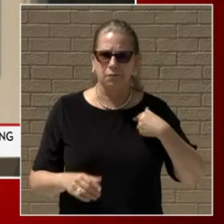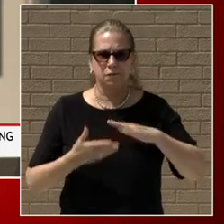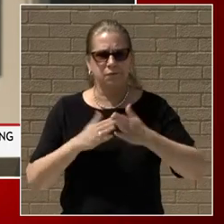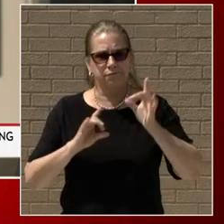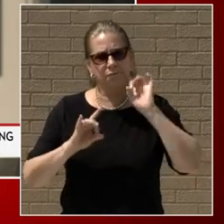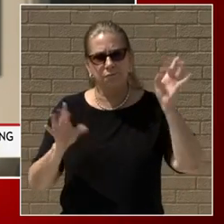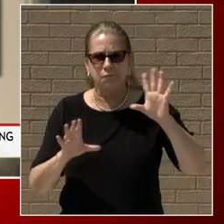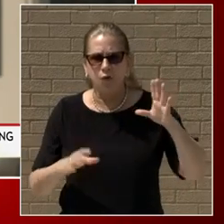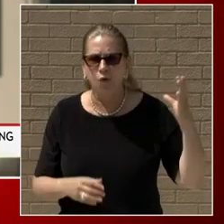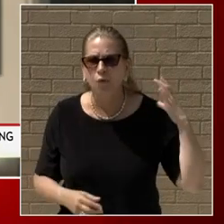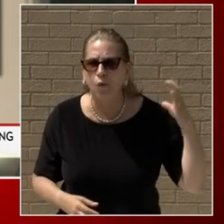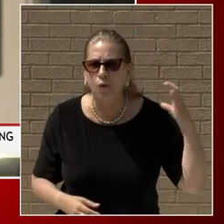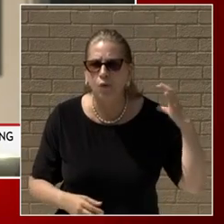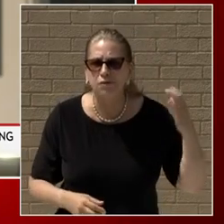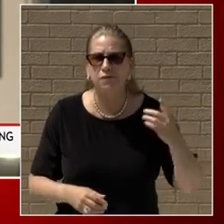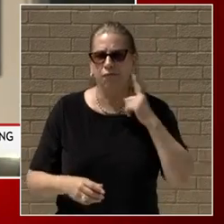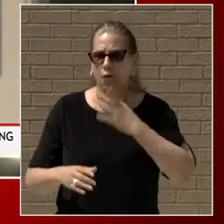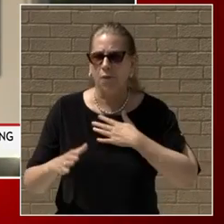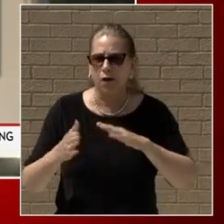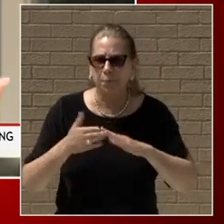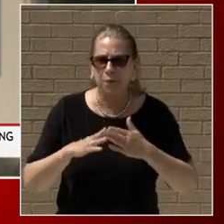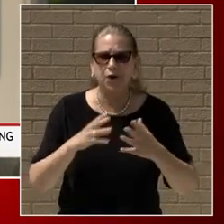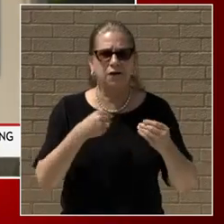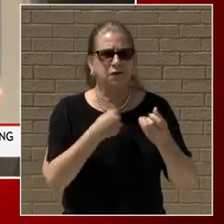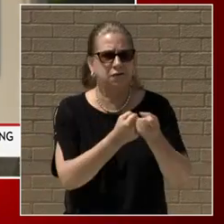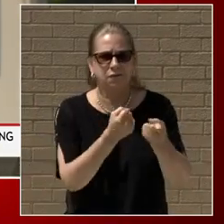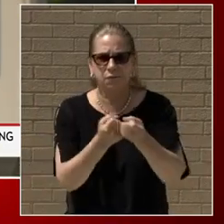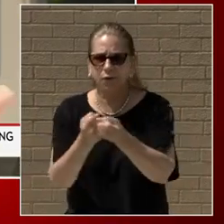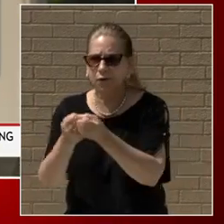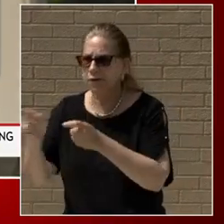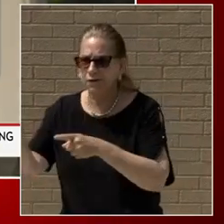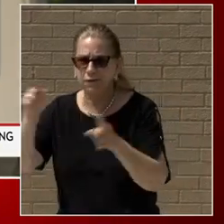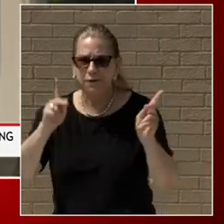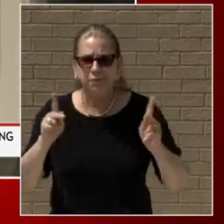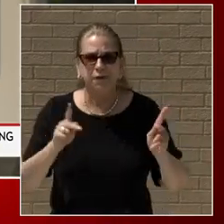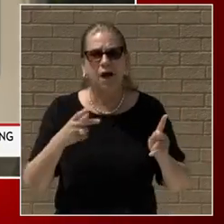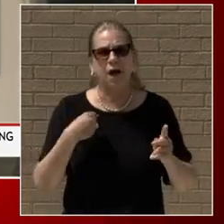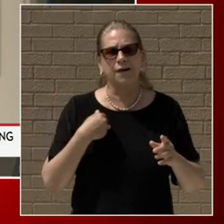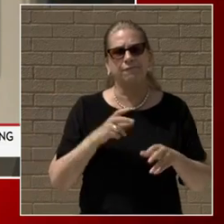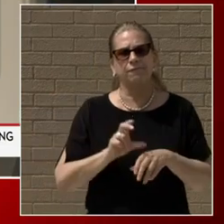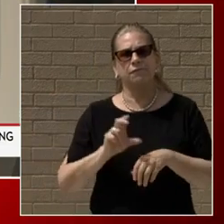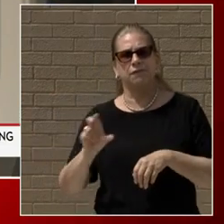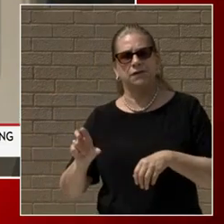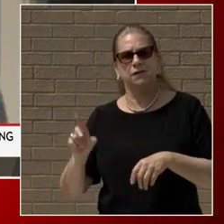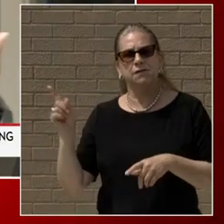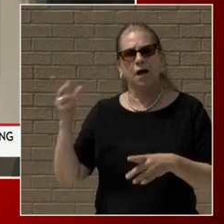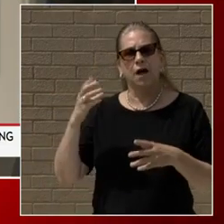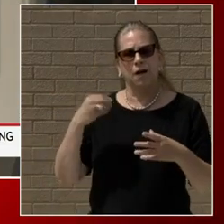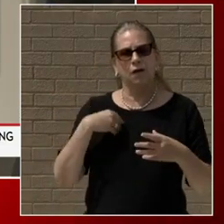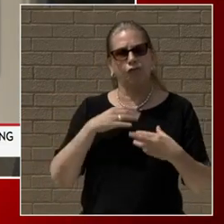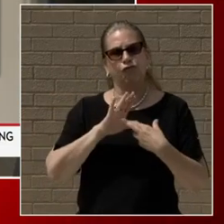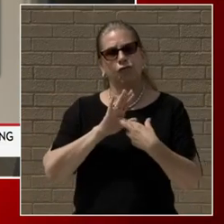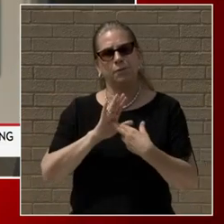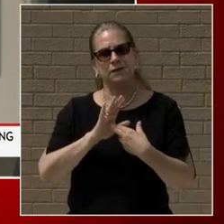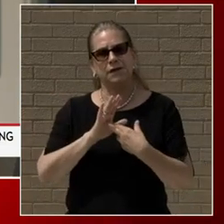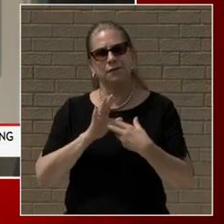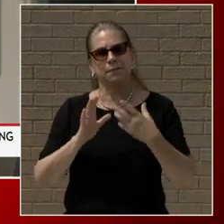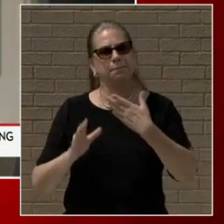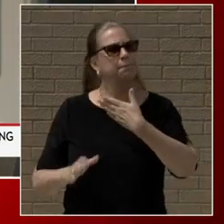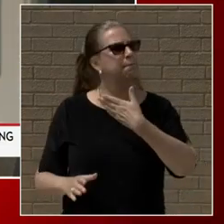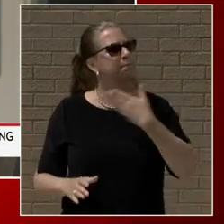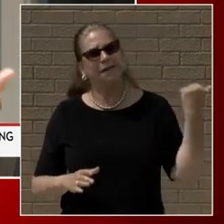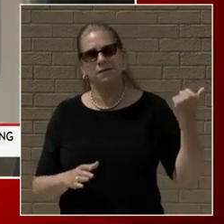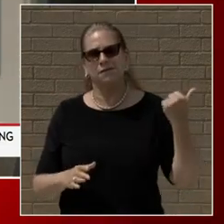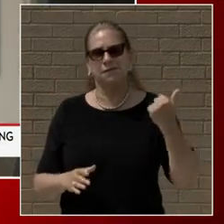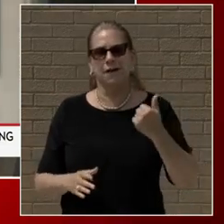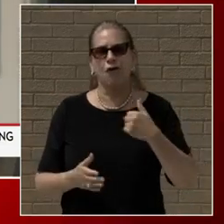but to represent my community in many ways. The most impactful investment is to give to those who represent a state-of-the-art recreational center.